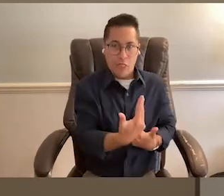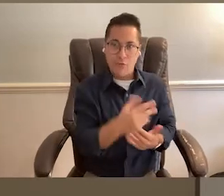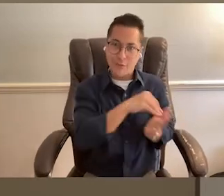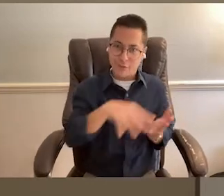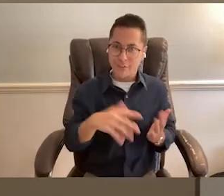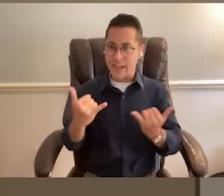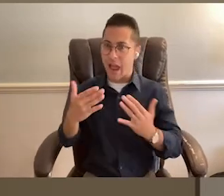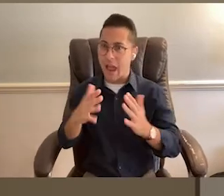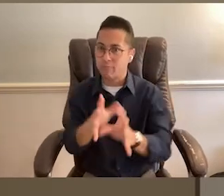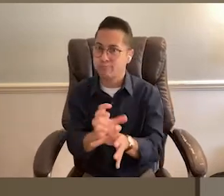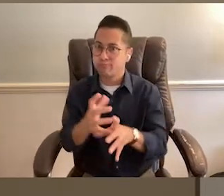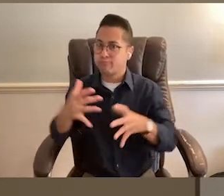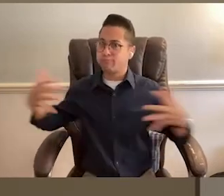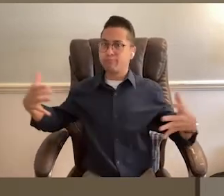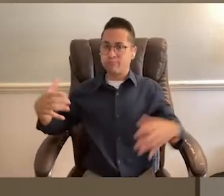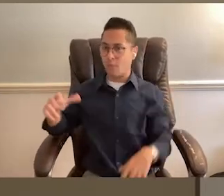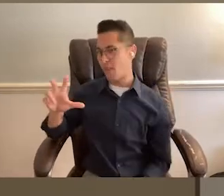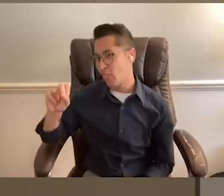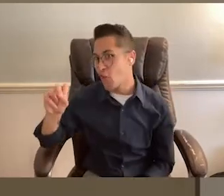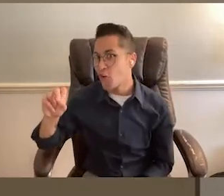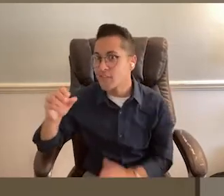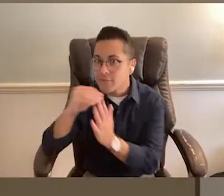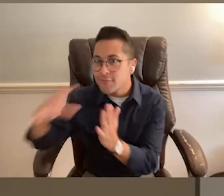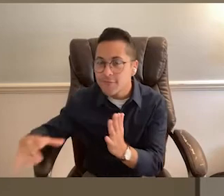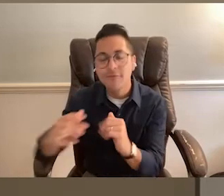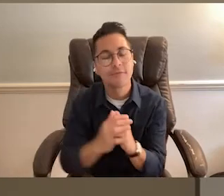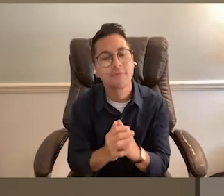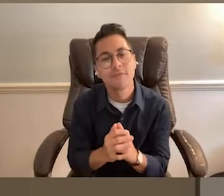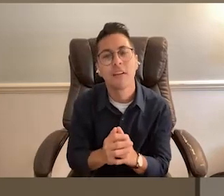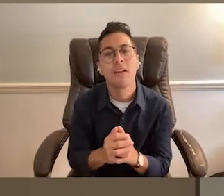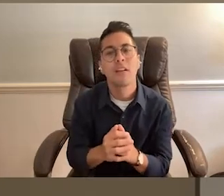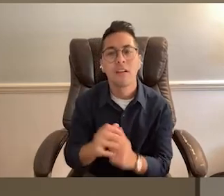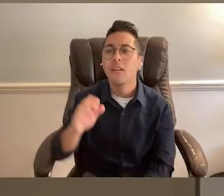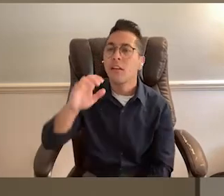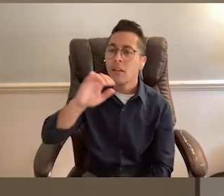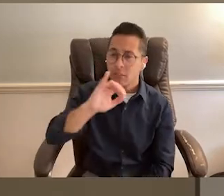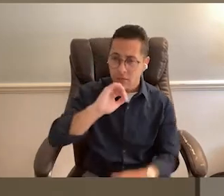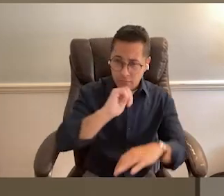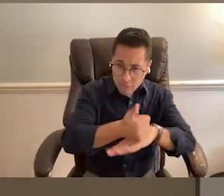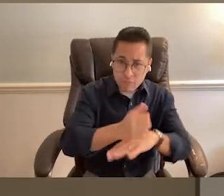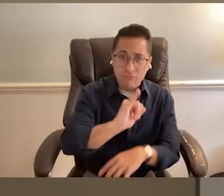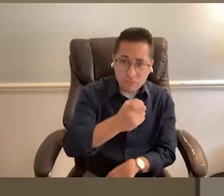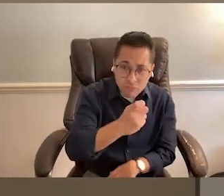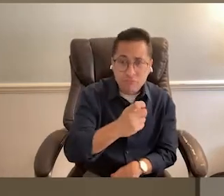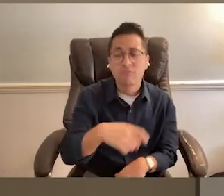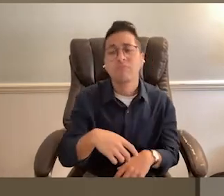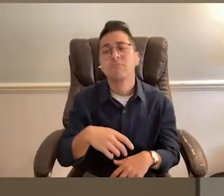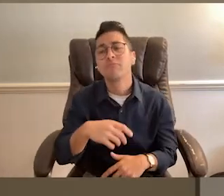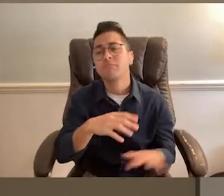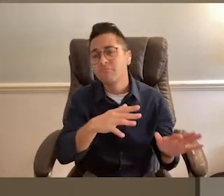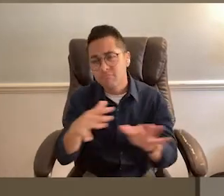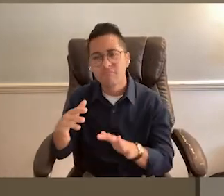of them, they're roommates now. They were like the best of friends throughout their time in OCT, and I'm so happy that they had that opportunity.